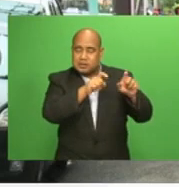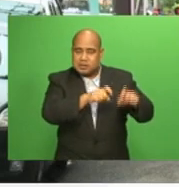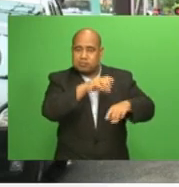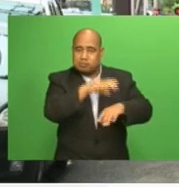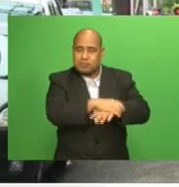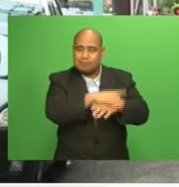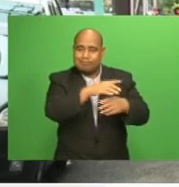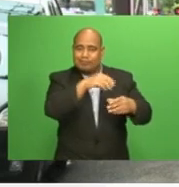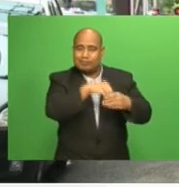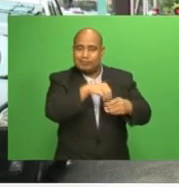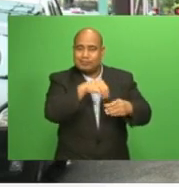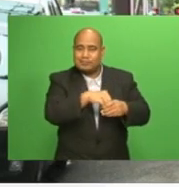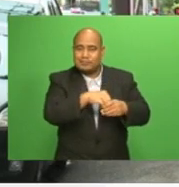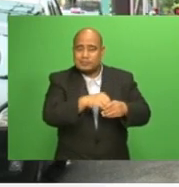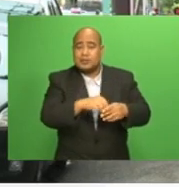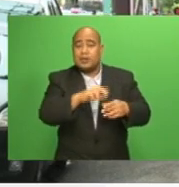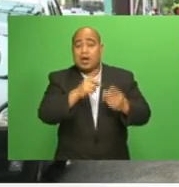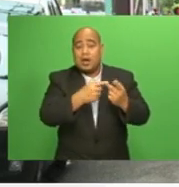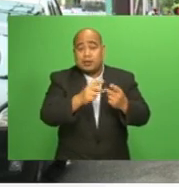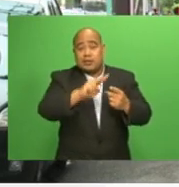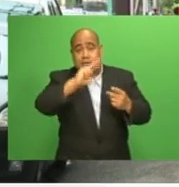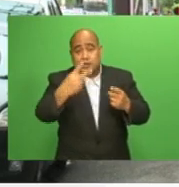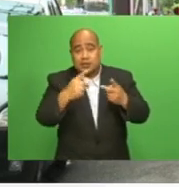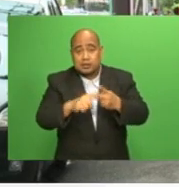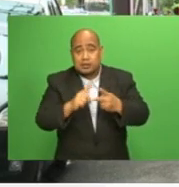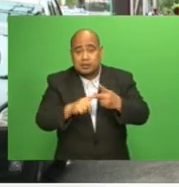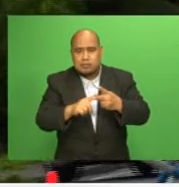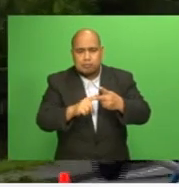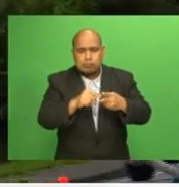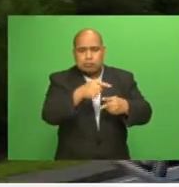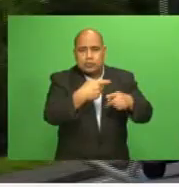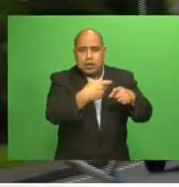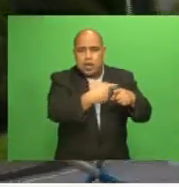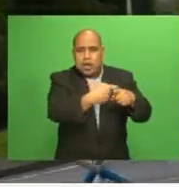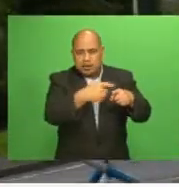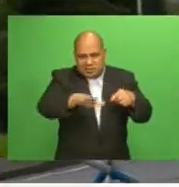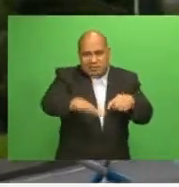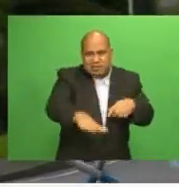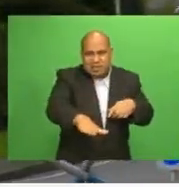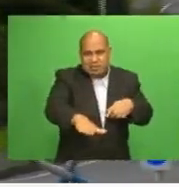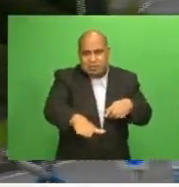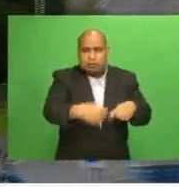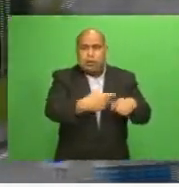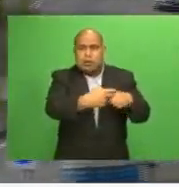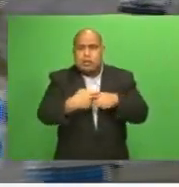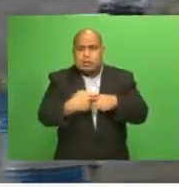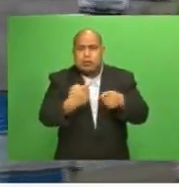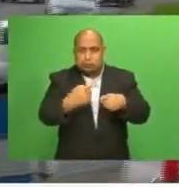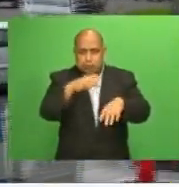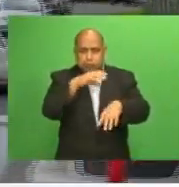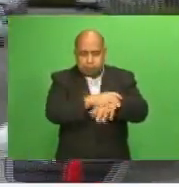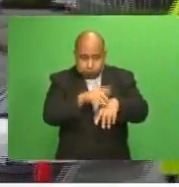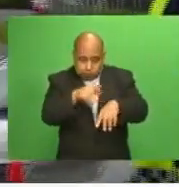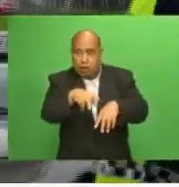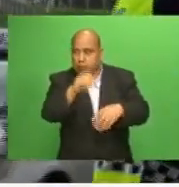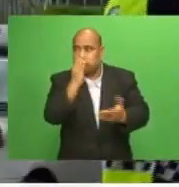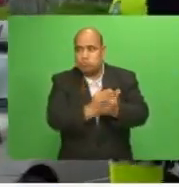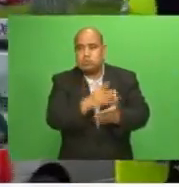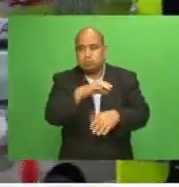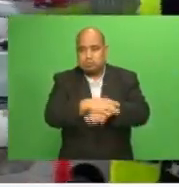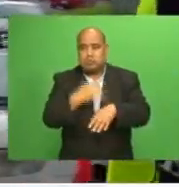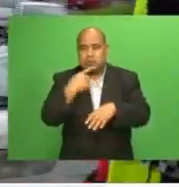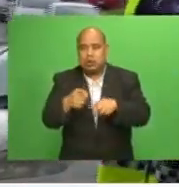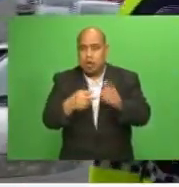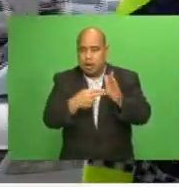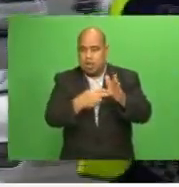Nandi police in relation to the alleged rape of a minor. Police have confirmed the matter was reported at the Namaka police station 2 weeks